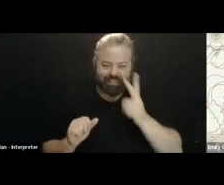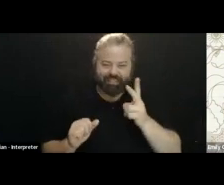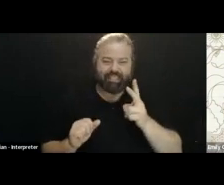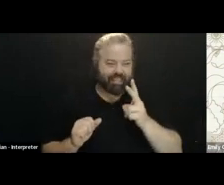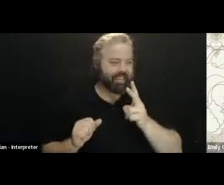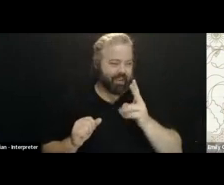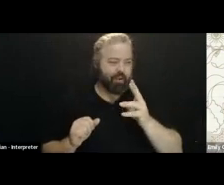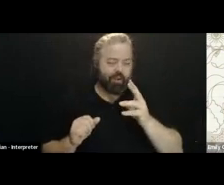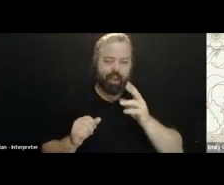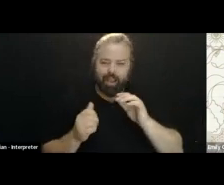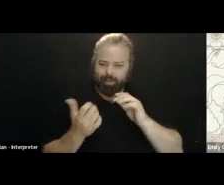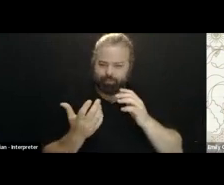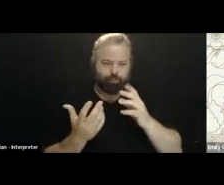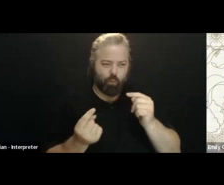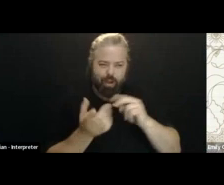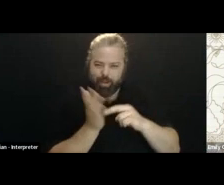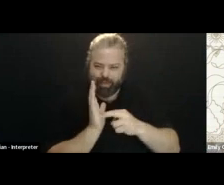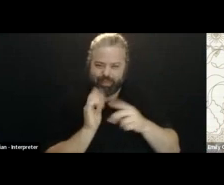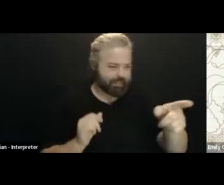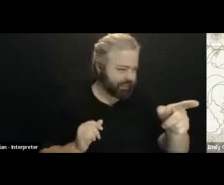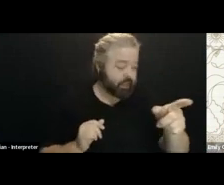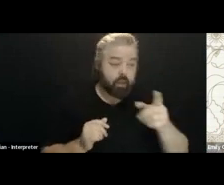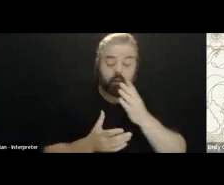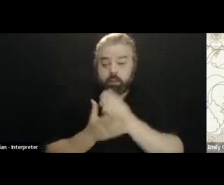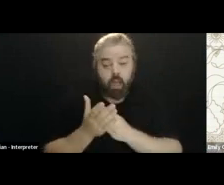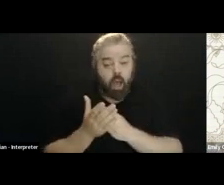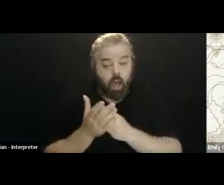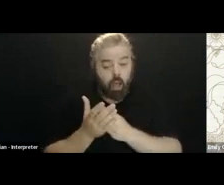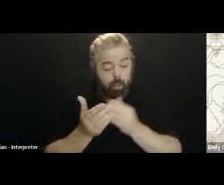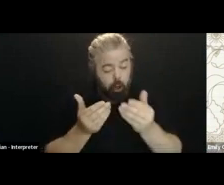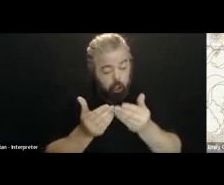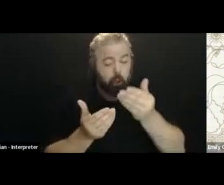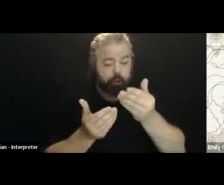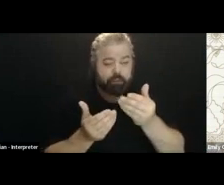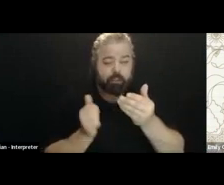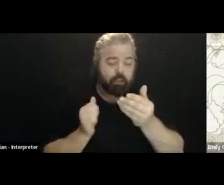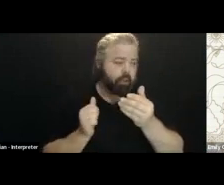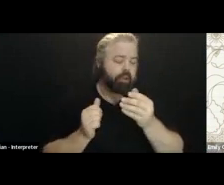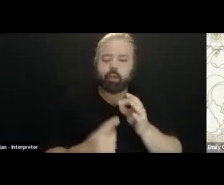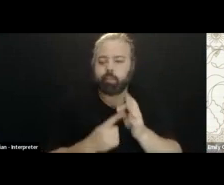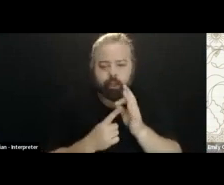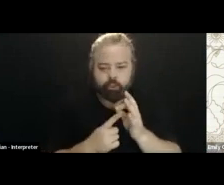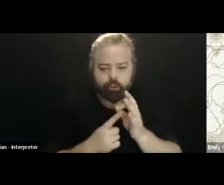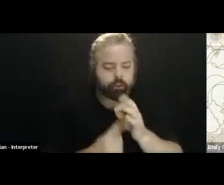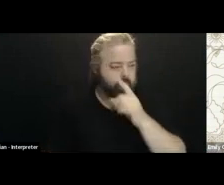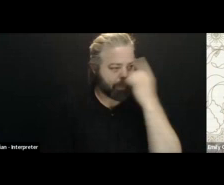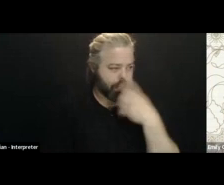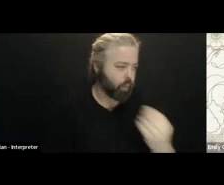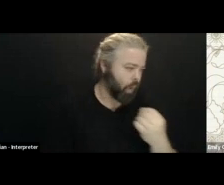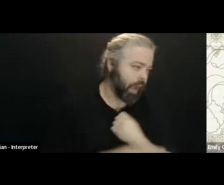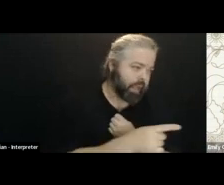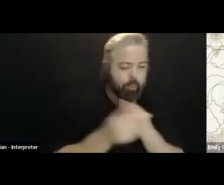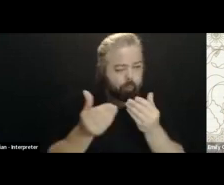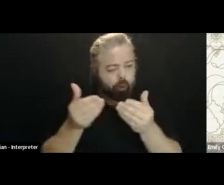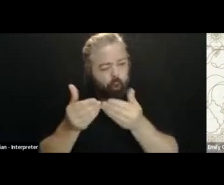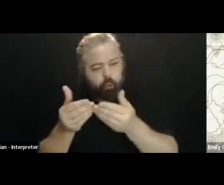we're talking about here. And some of them are very close, I will admit, especially in the black and white version. So we've still got a little bit of work